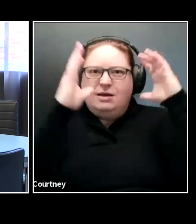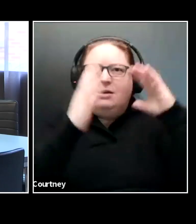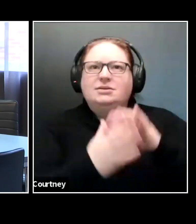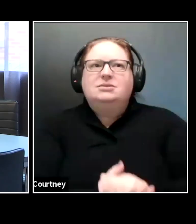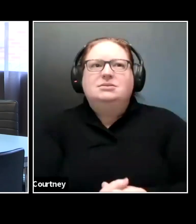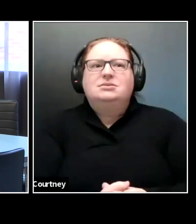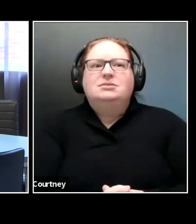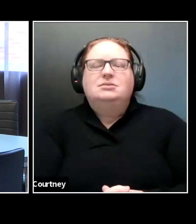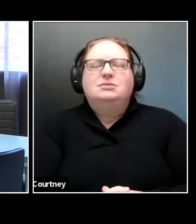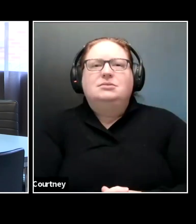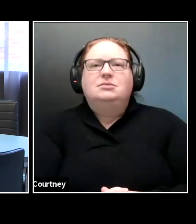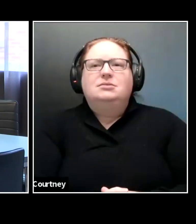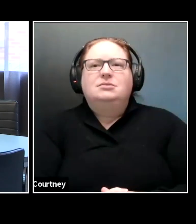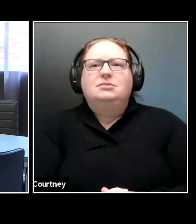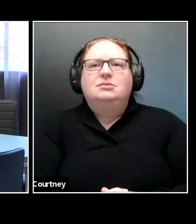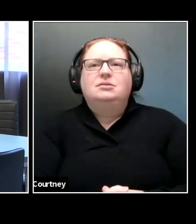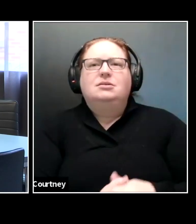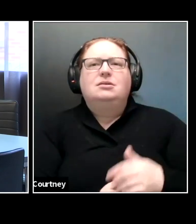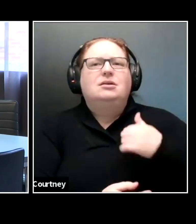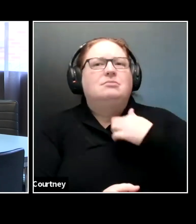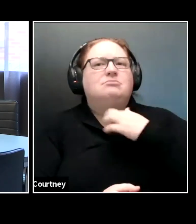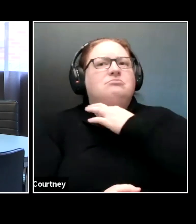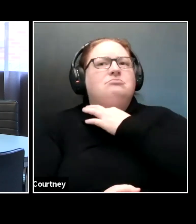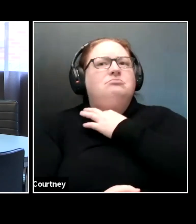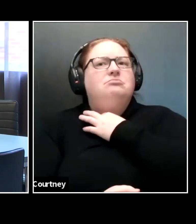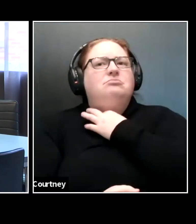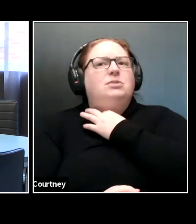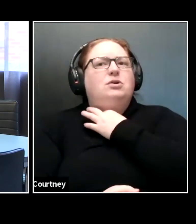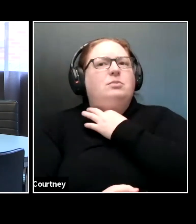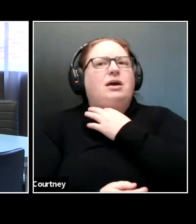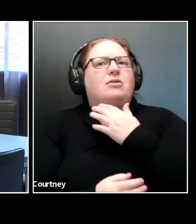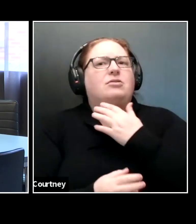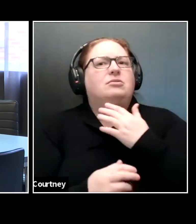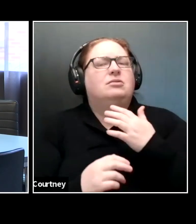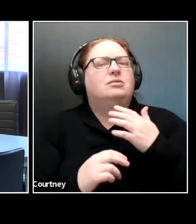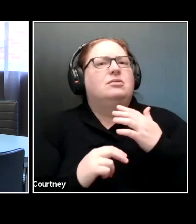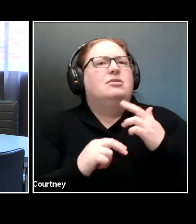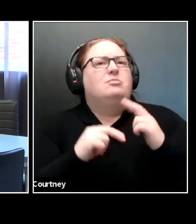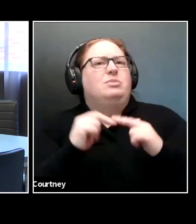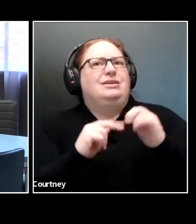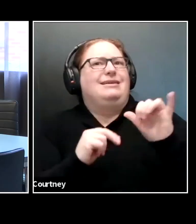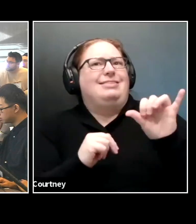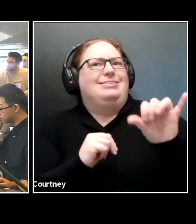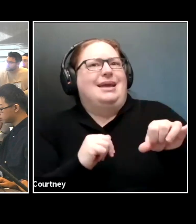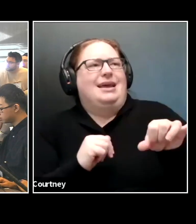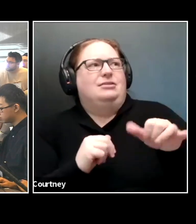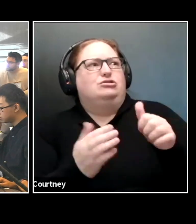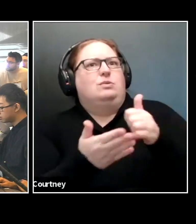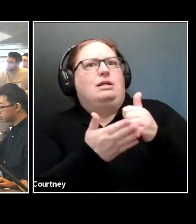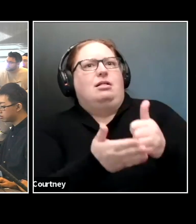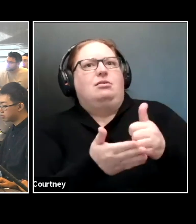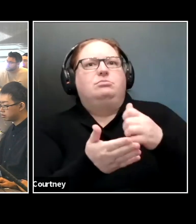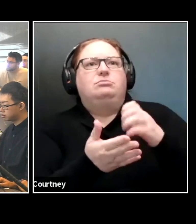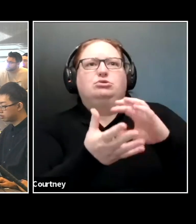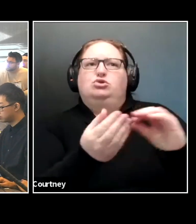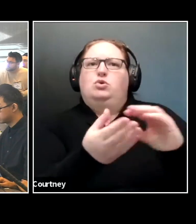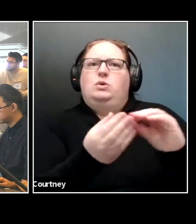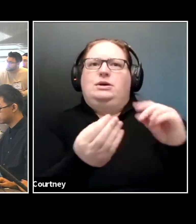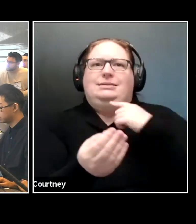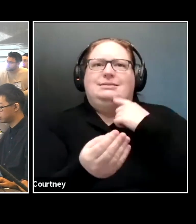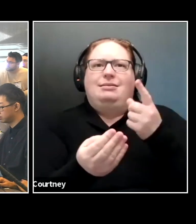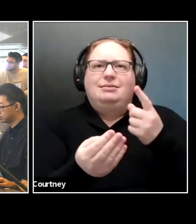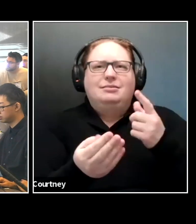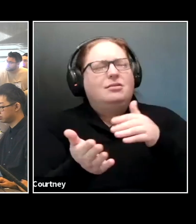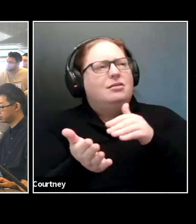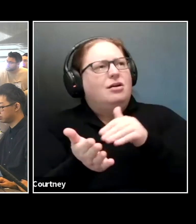about this, building on this as a storytelling tool, because I feel like a lot of the failure points is the inability to